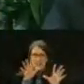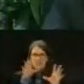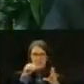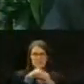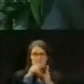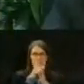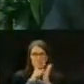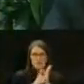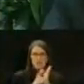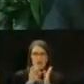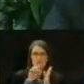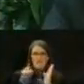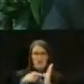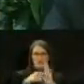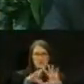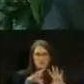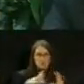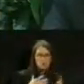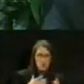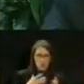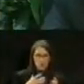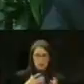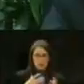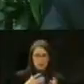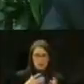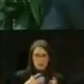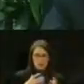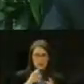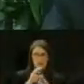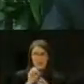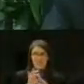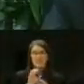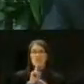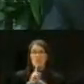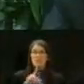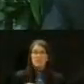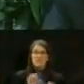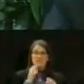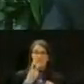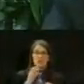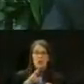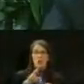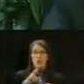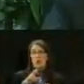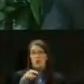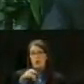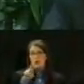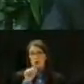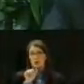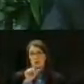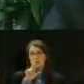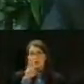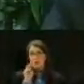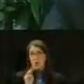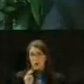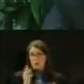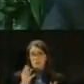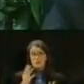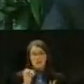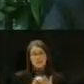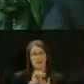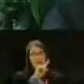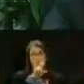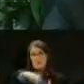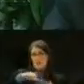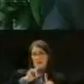whether it really takes 2 or whether it takes a quorum, I believe that question remains unanswered. That is one of those things that we're going